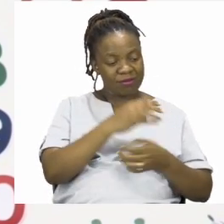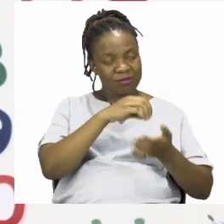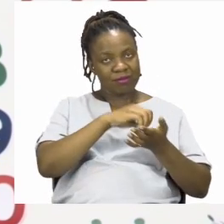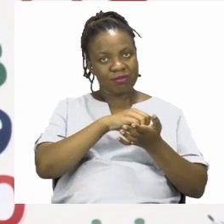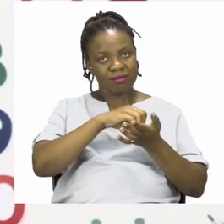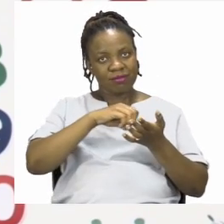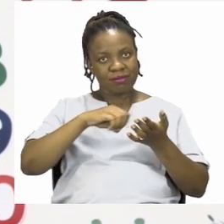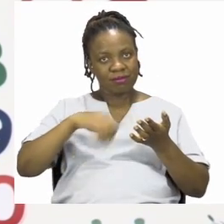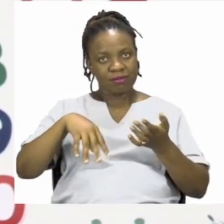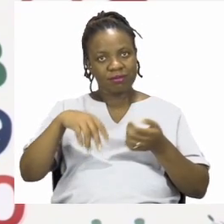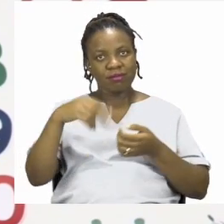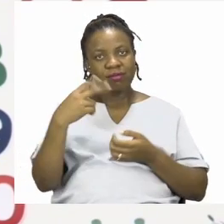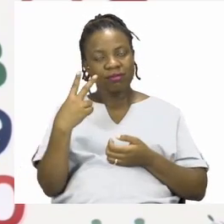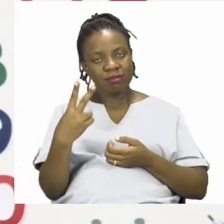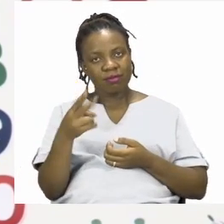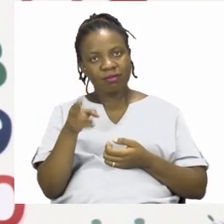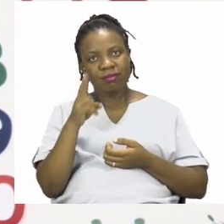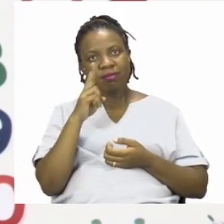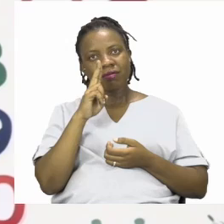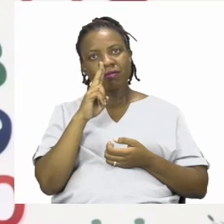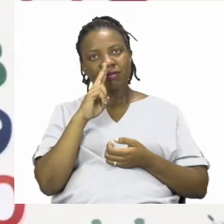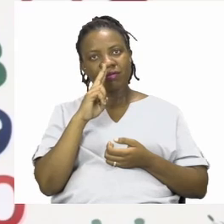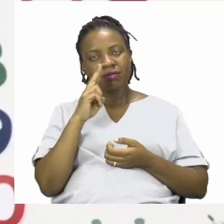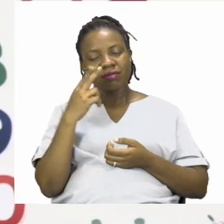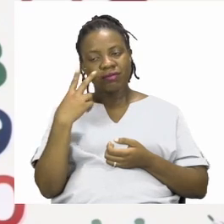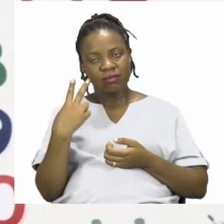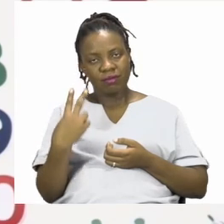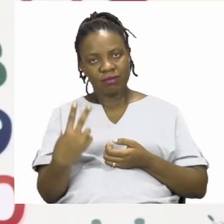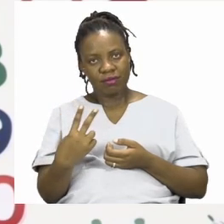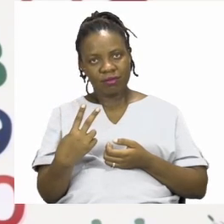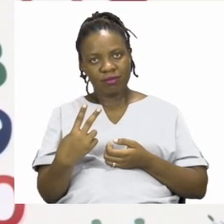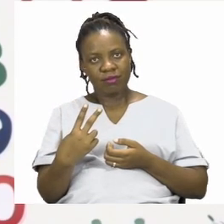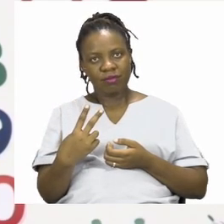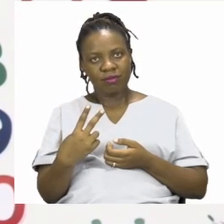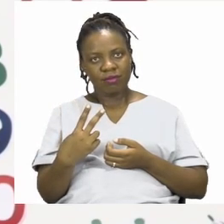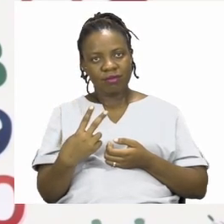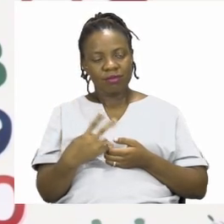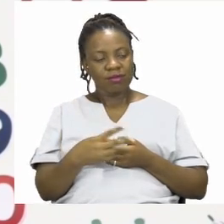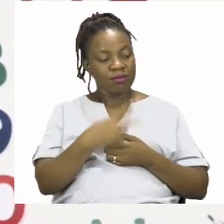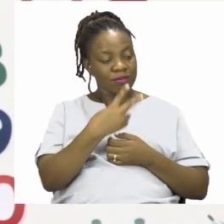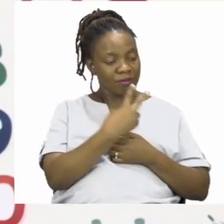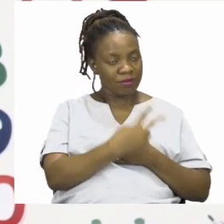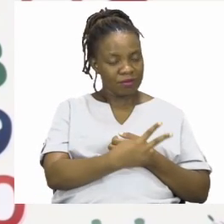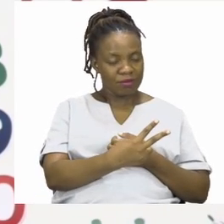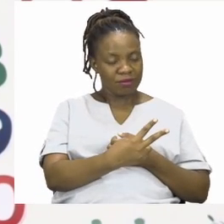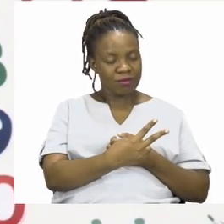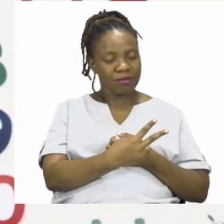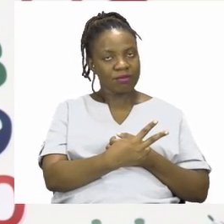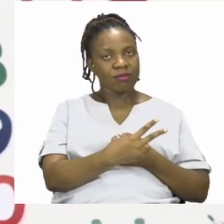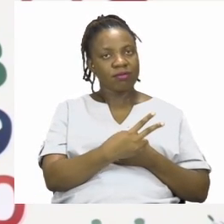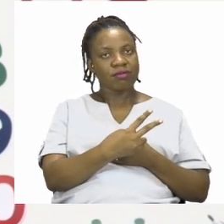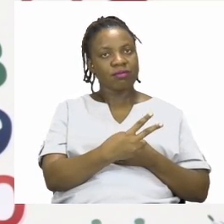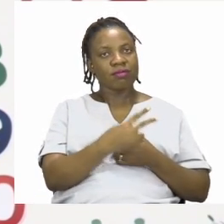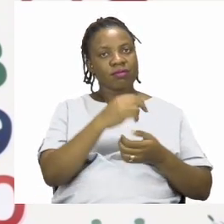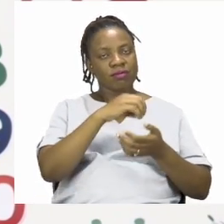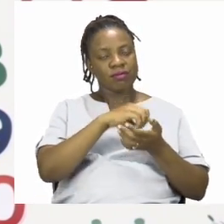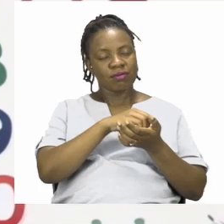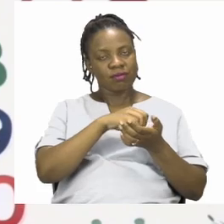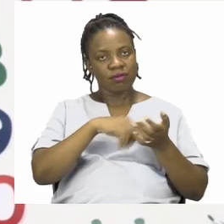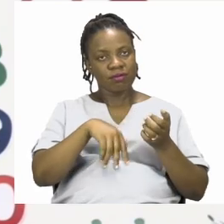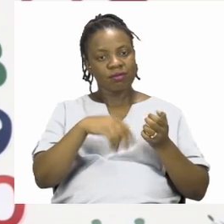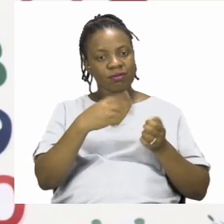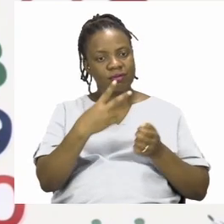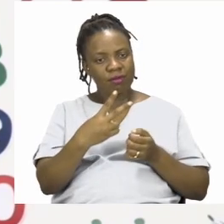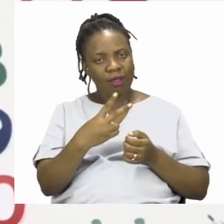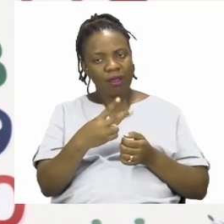4 minus 2 is equal to 2. And lastly, 2